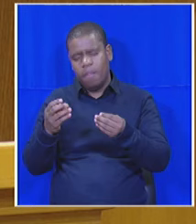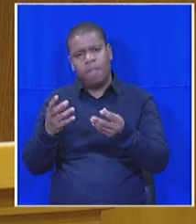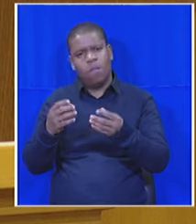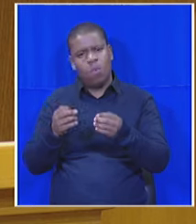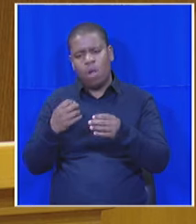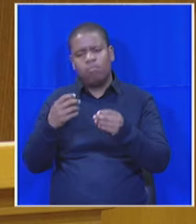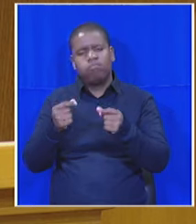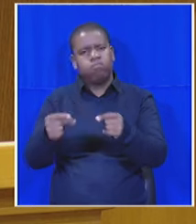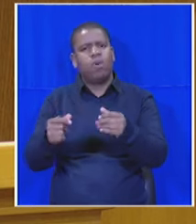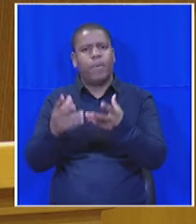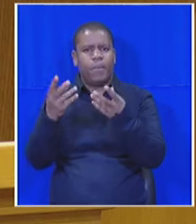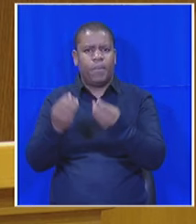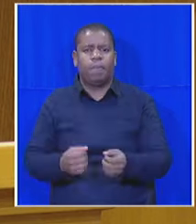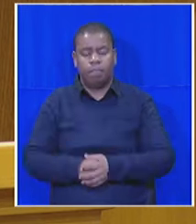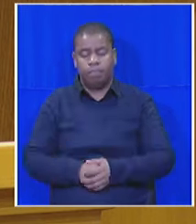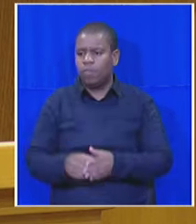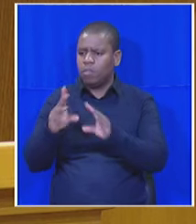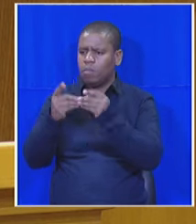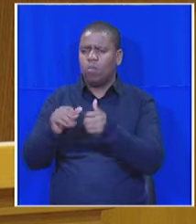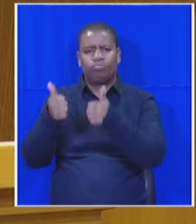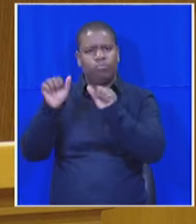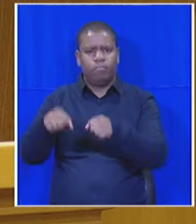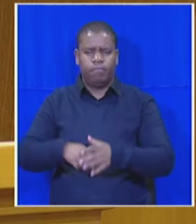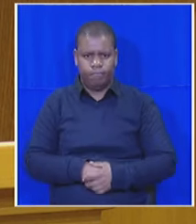that your department is moving in the right direction.